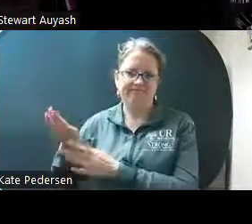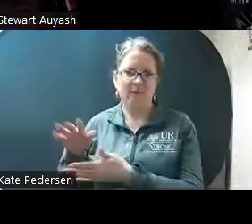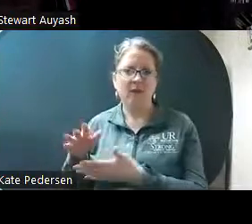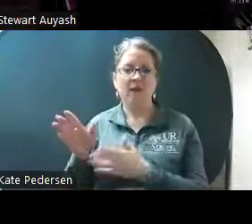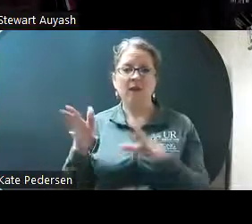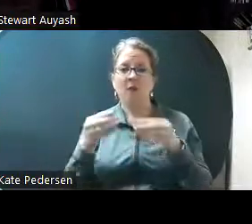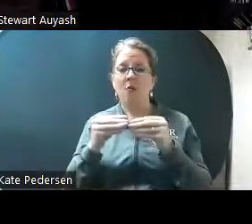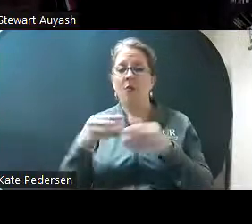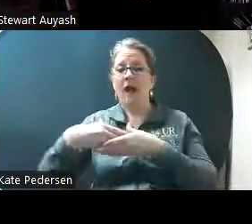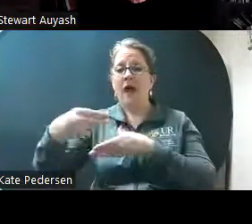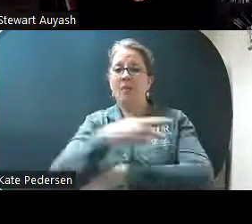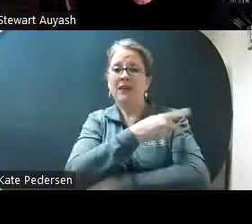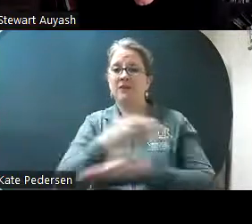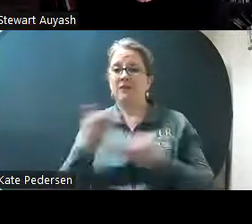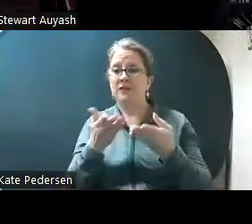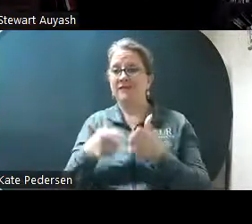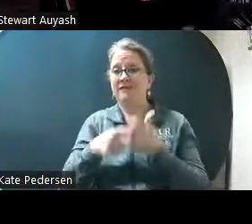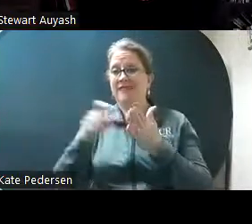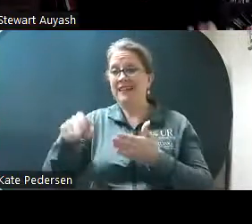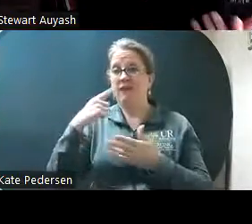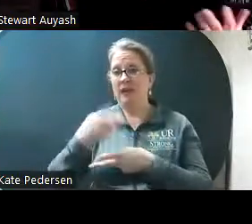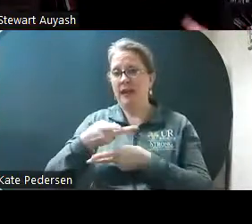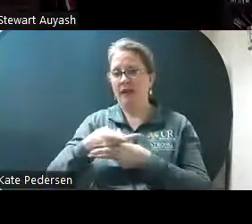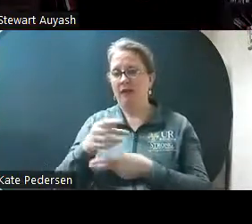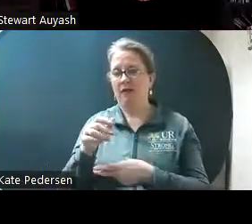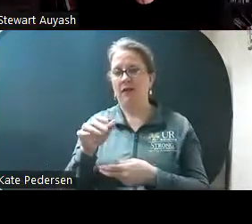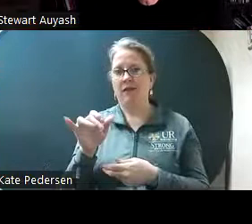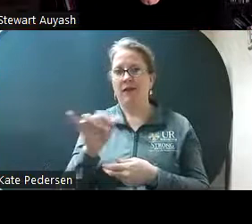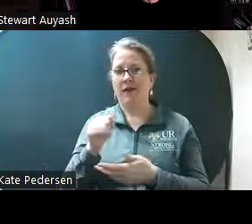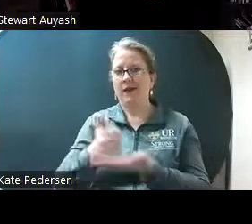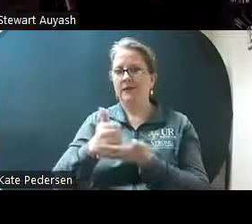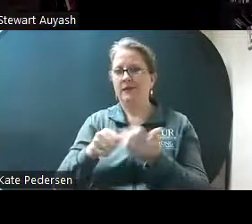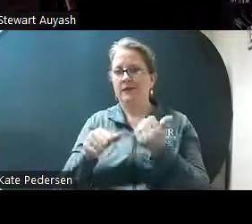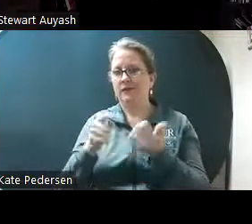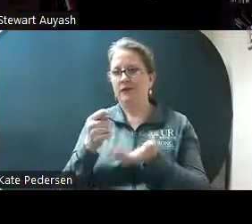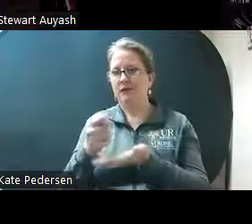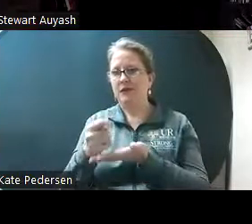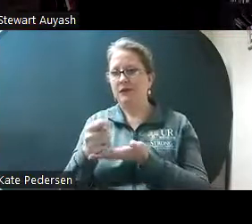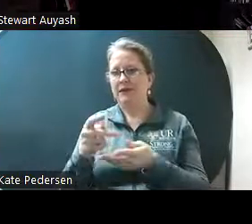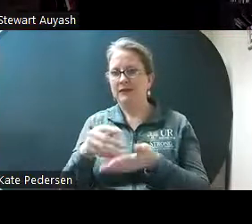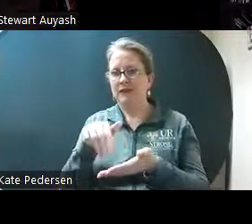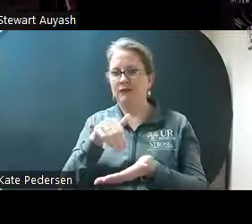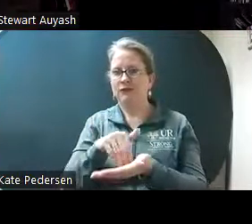more outpatient services that are needed for care, such as medically assisted treatments, which we'll talk about in just a bit.